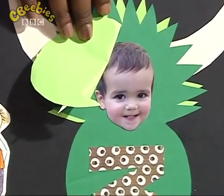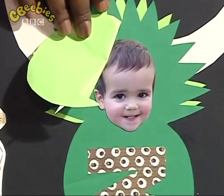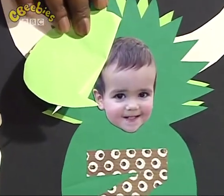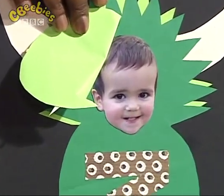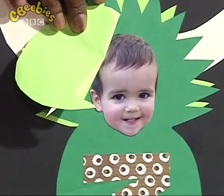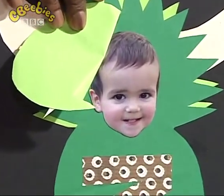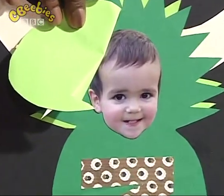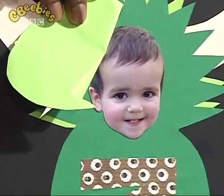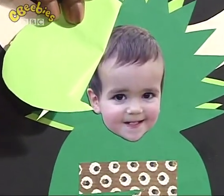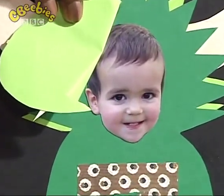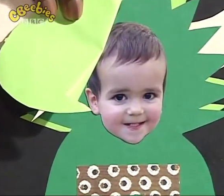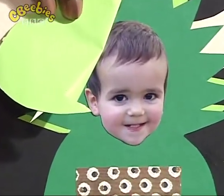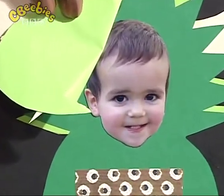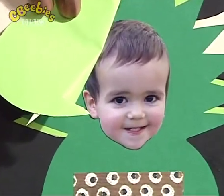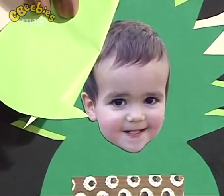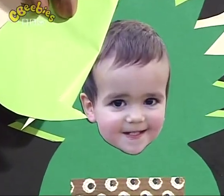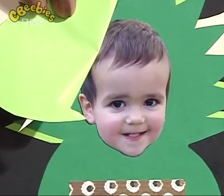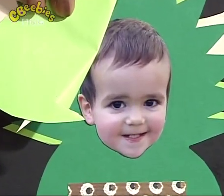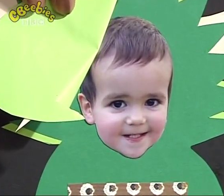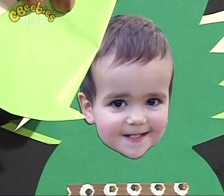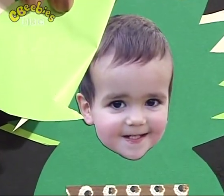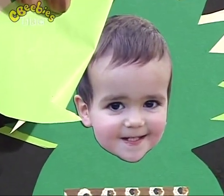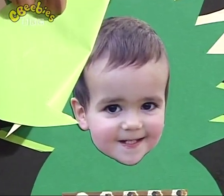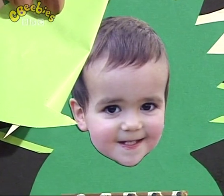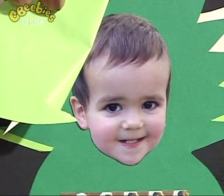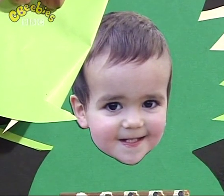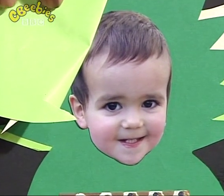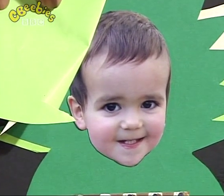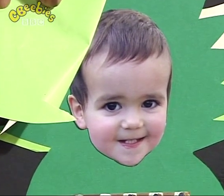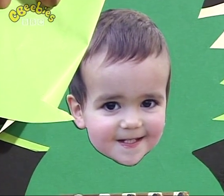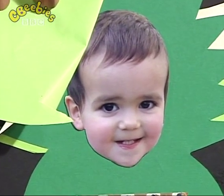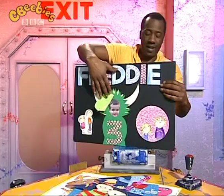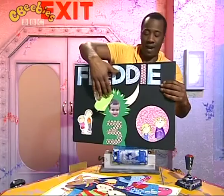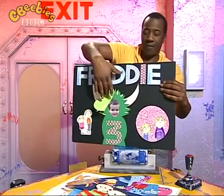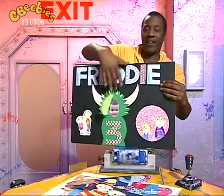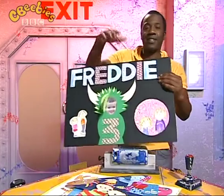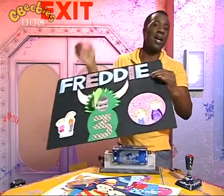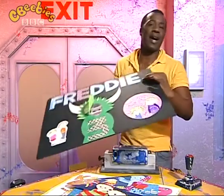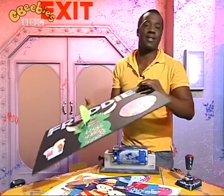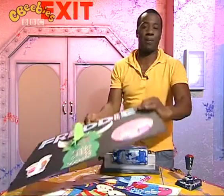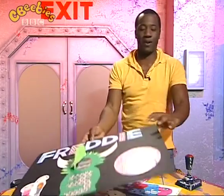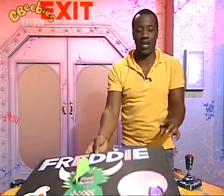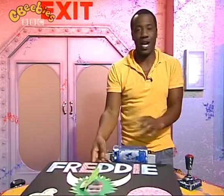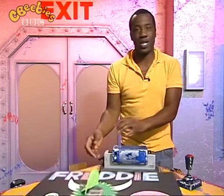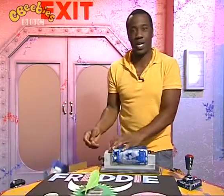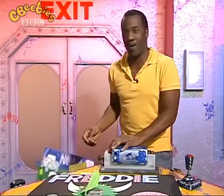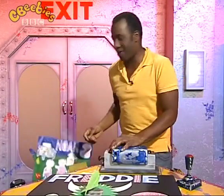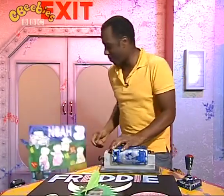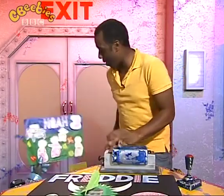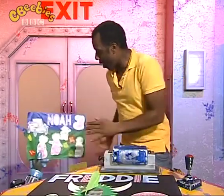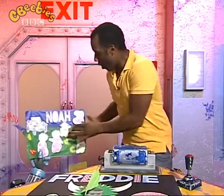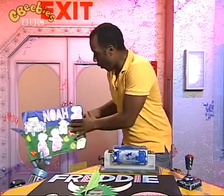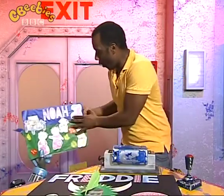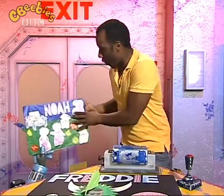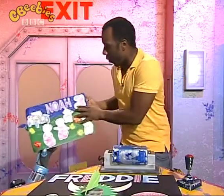Happy birthday, Freddy. You're three today. Lots of love to you from Mummy, Daddy, and Oscar the Cat. Have a fantastic birthday to you.